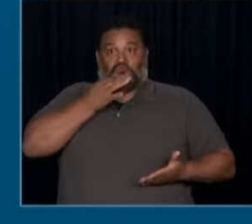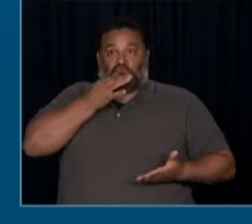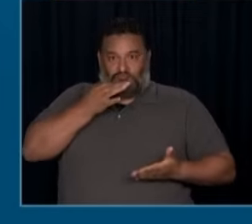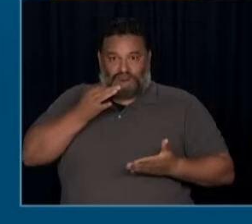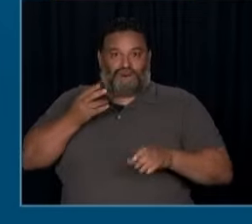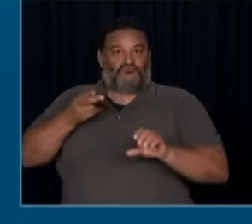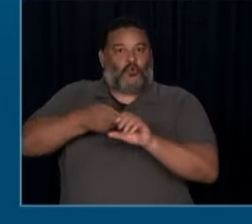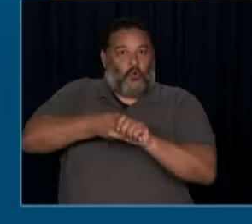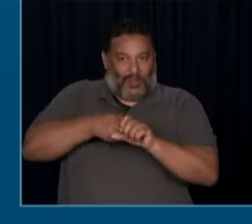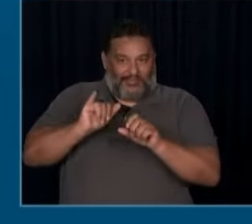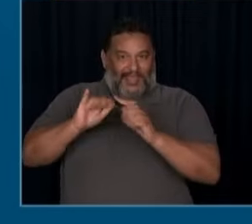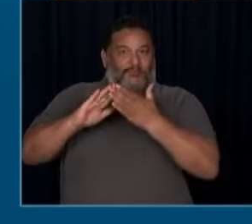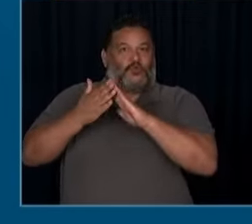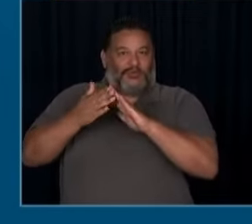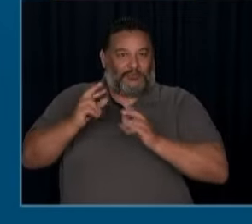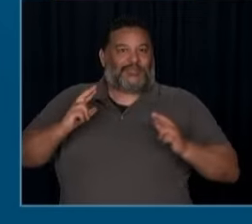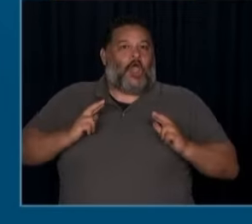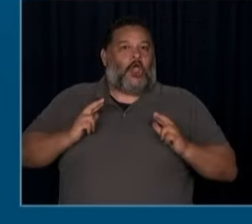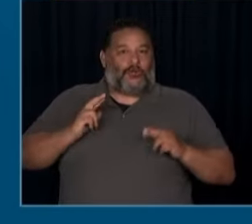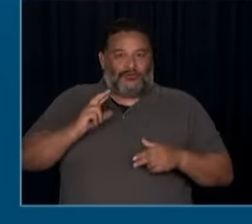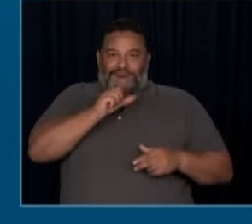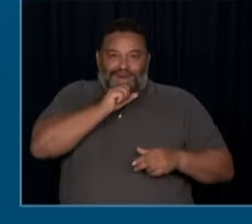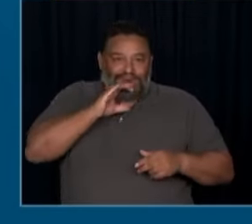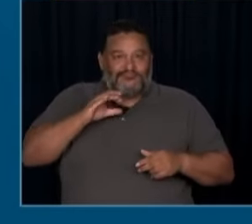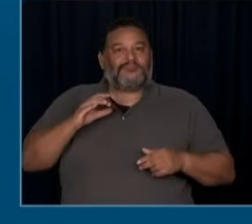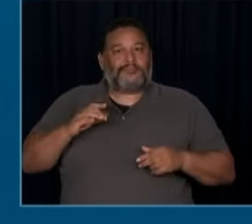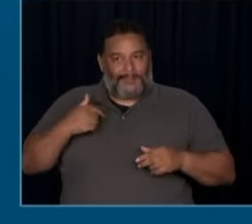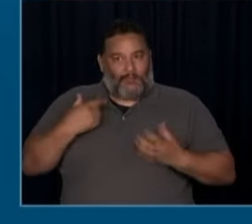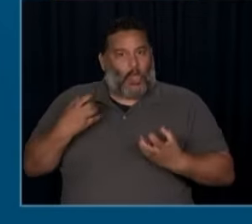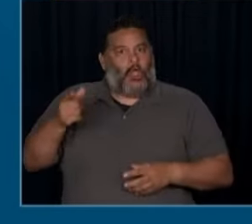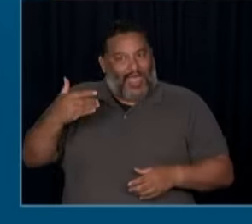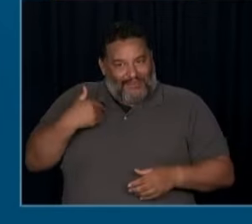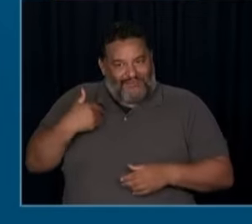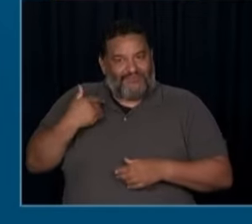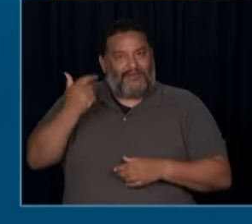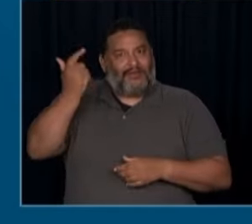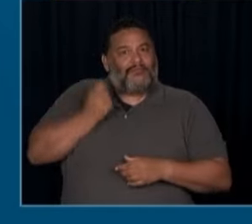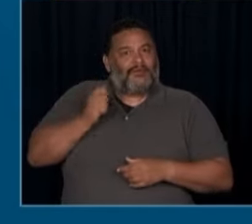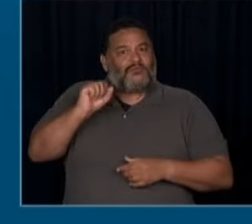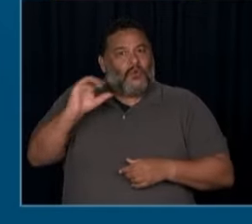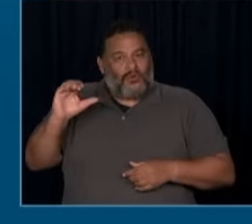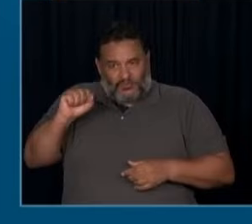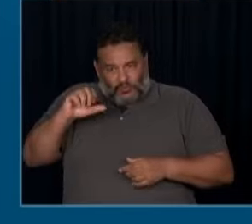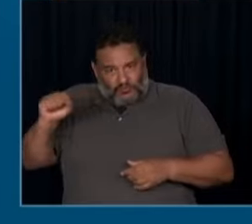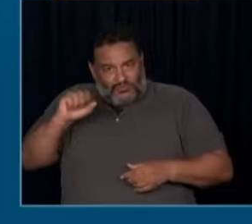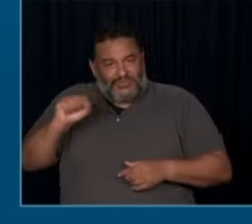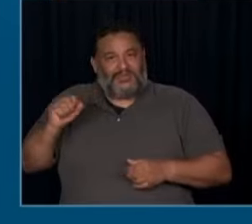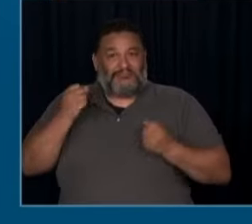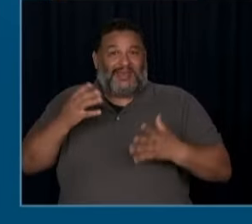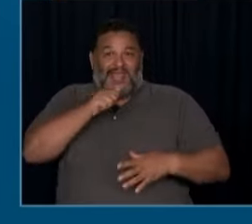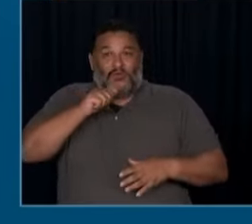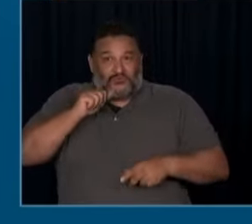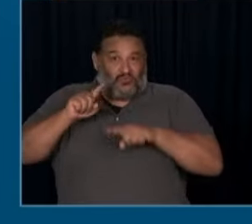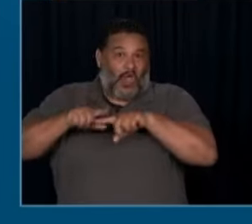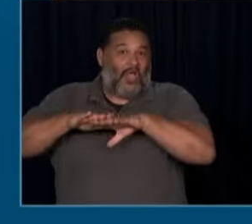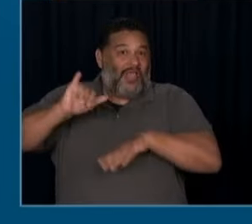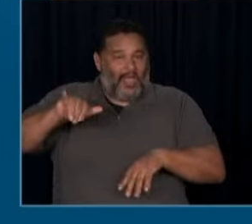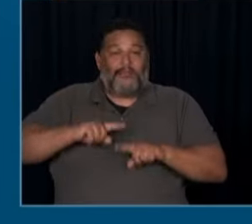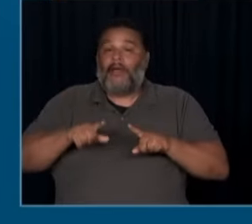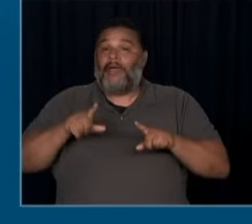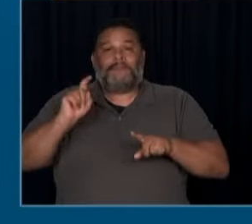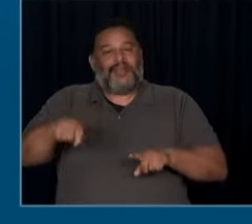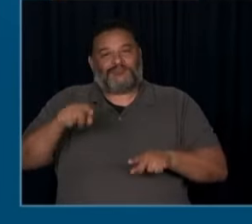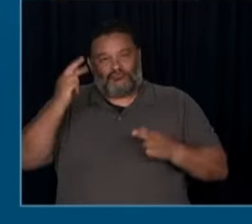too. She's about to be retired. I want her to have Social Security, and there are so many Arizonans that rely on it. But the way to do that is to be